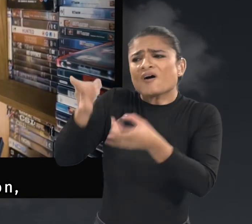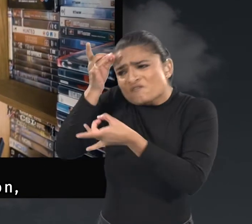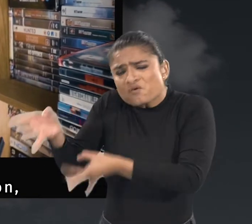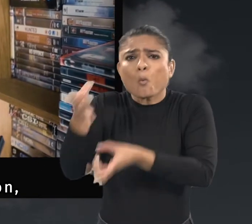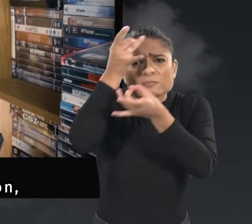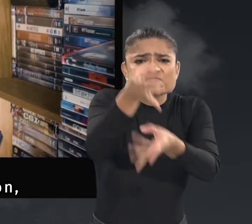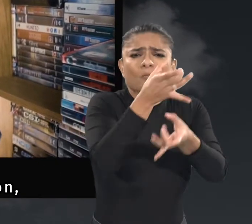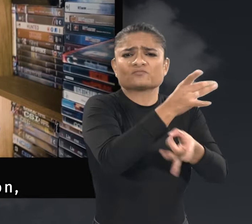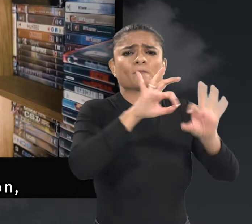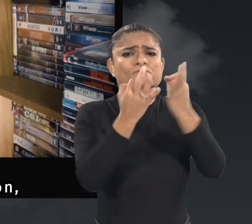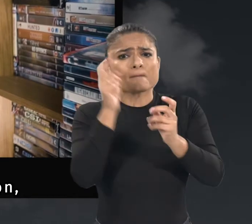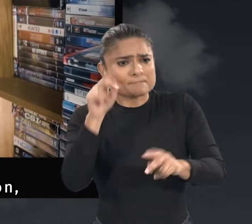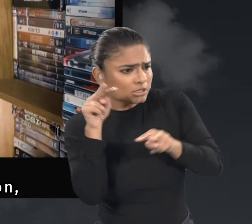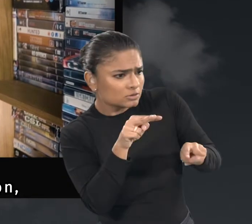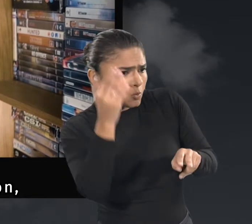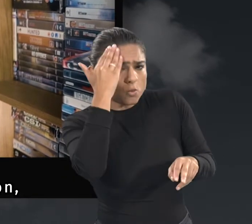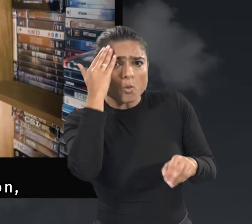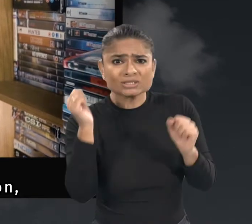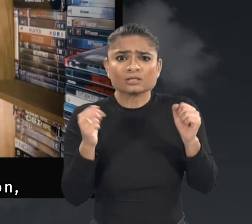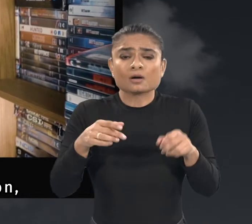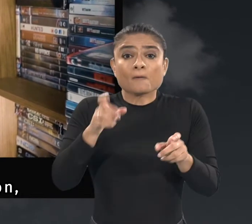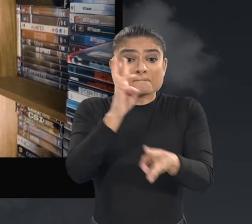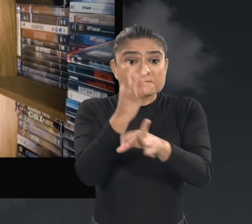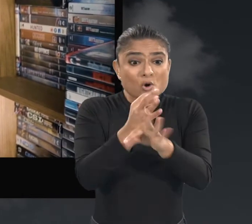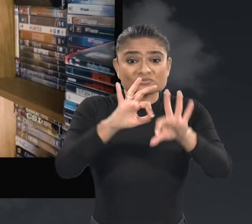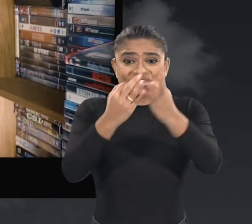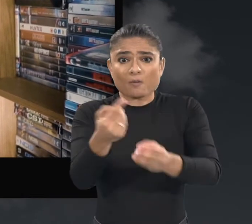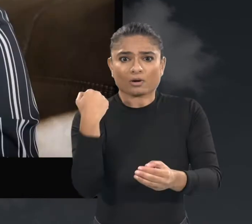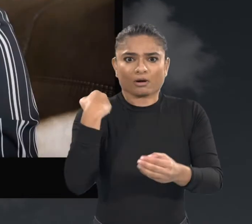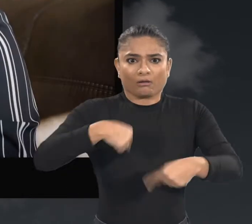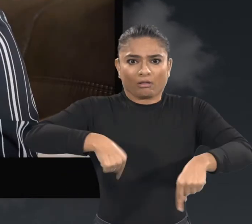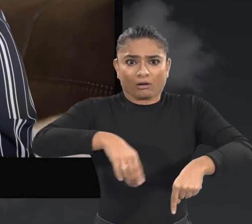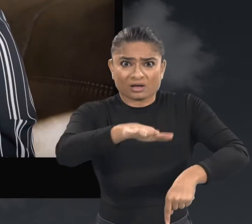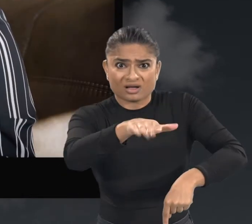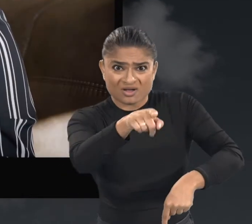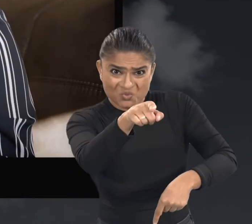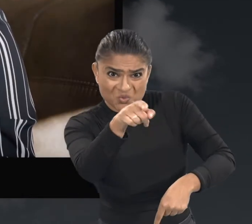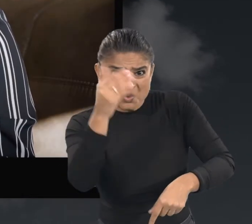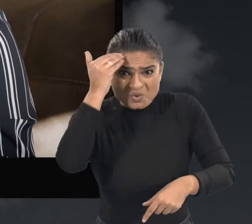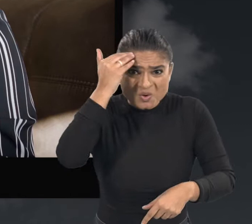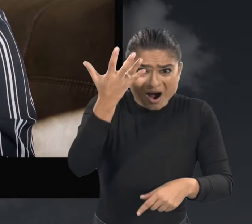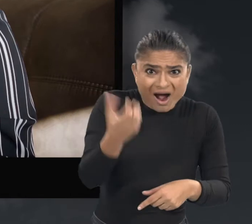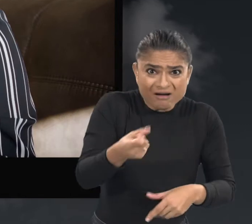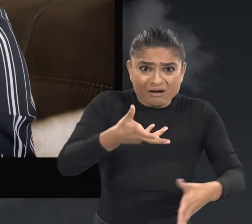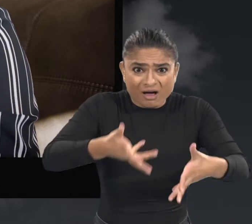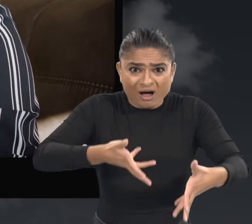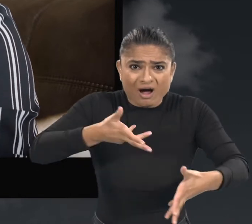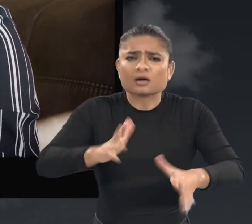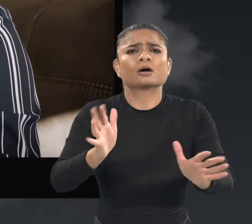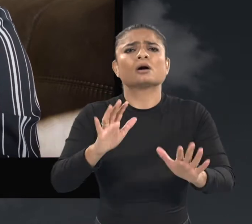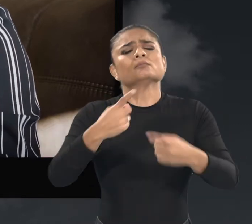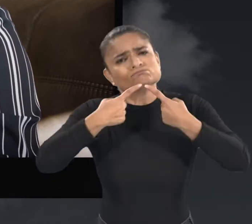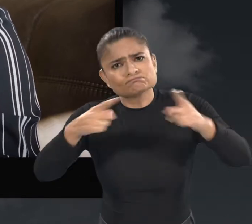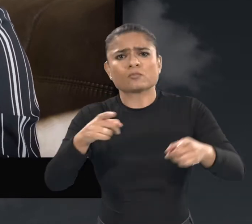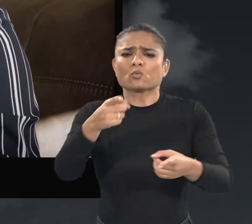think families and everybody must also not be afraid to ask a person, so how does it feel like living with a mental health condition?